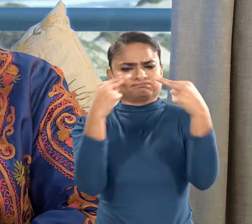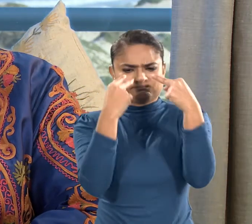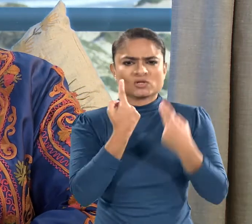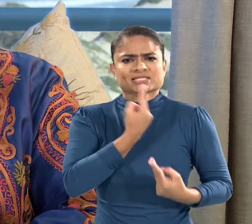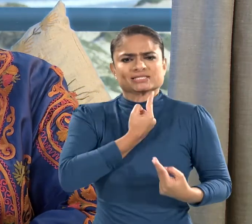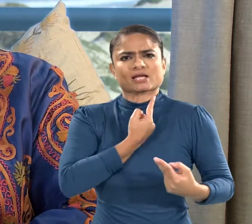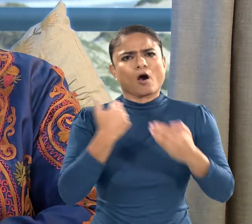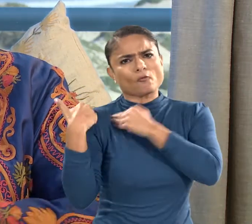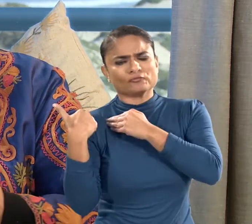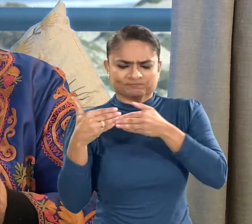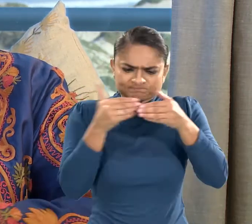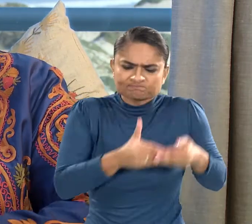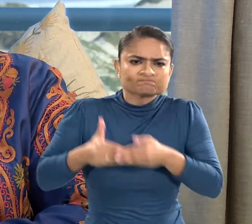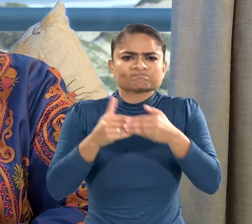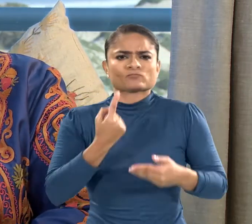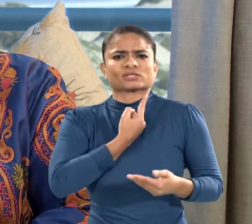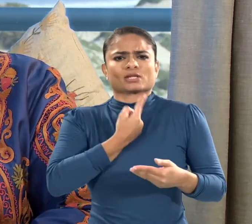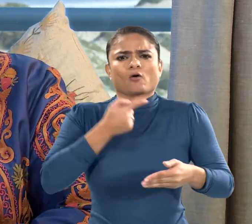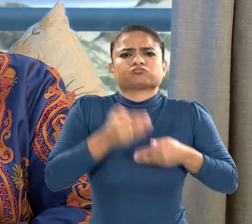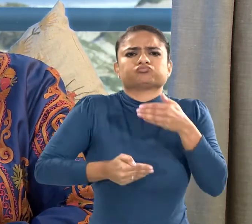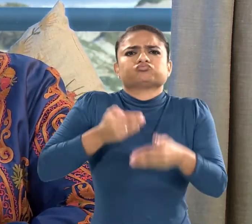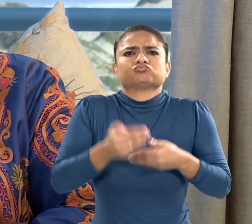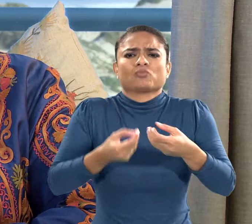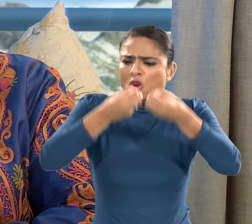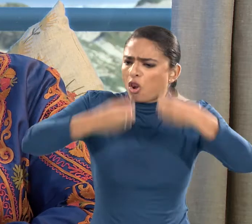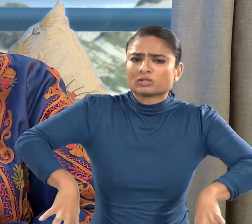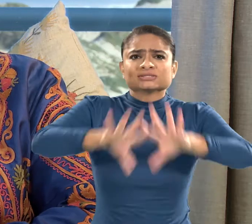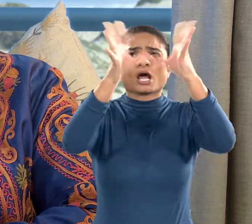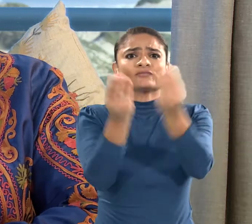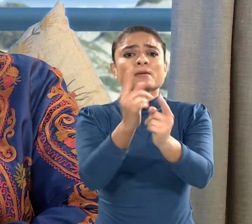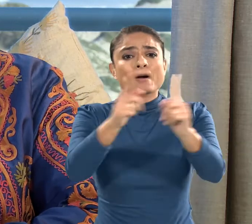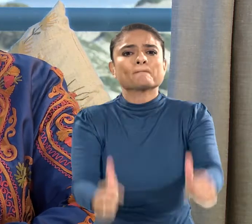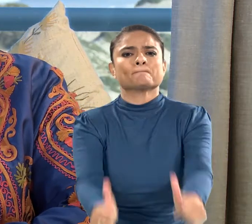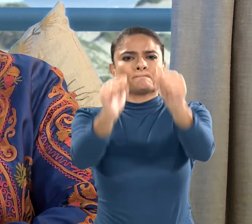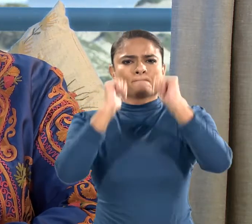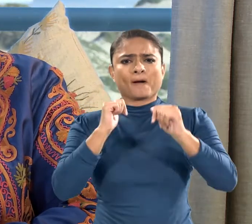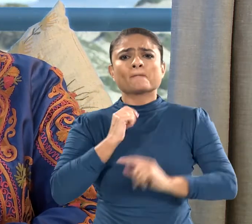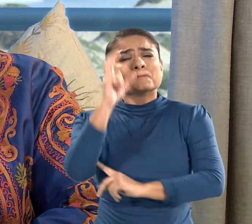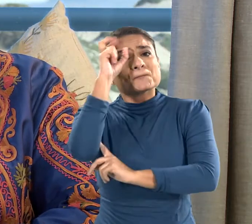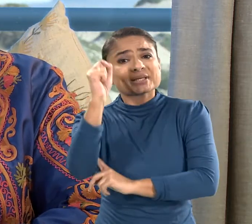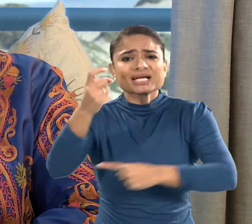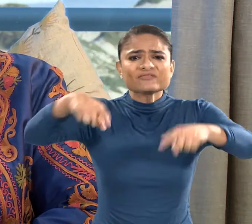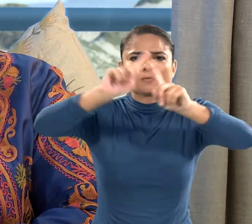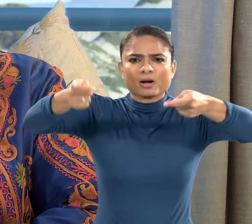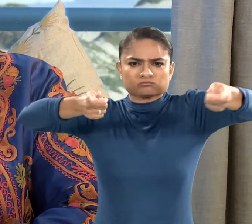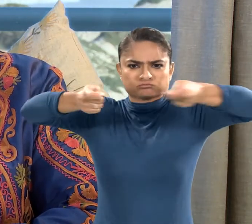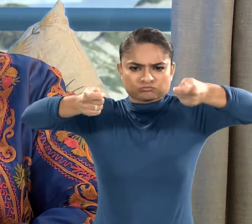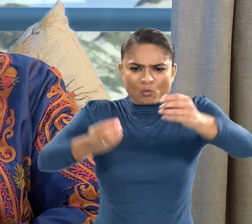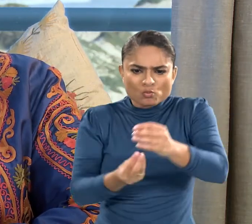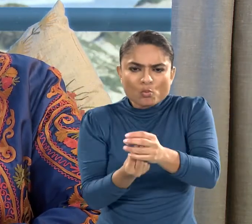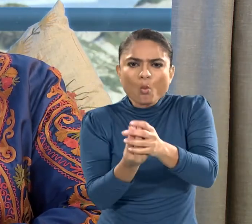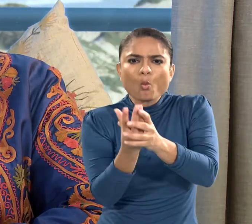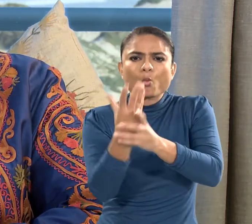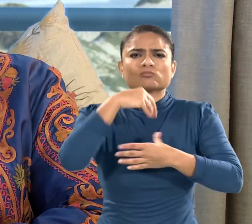even at the loss of everything they need for themselves. I truly believe that what we need